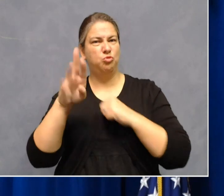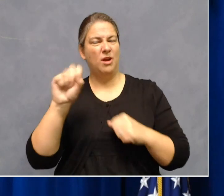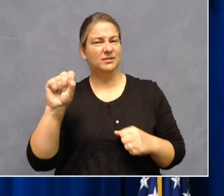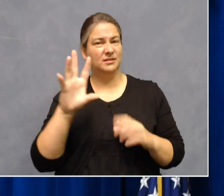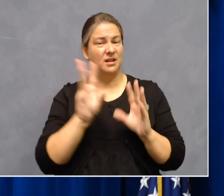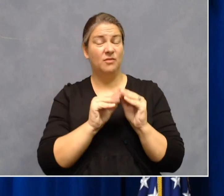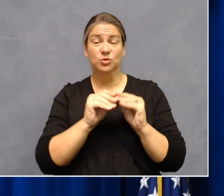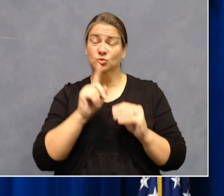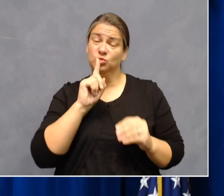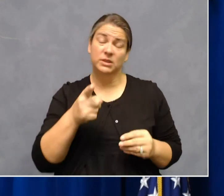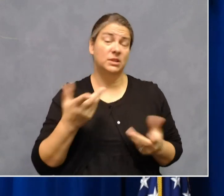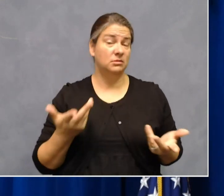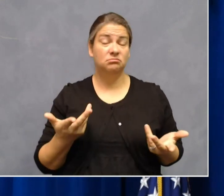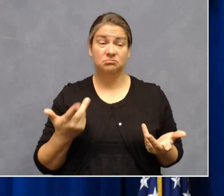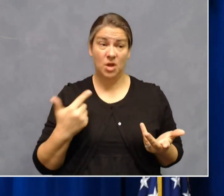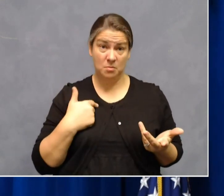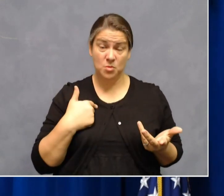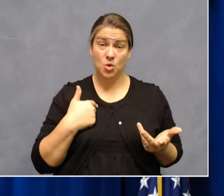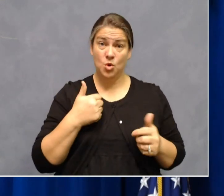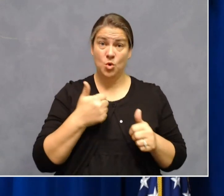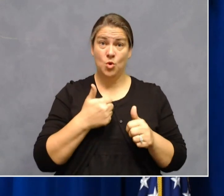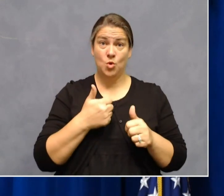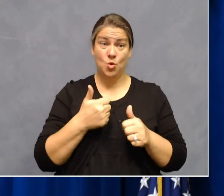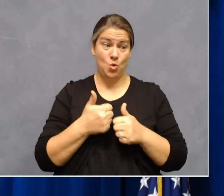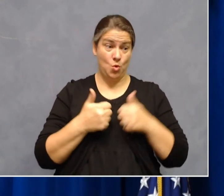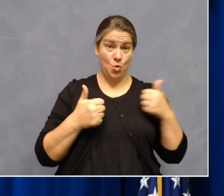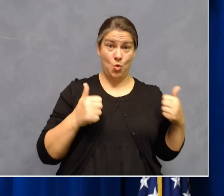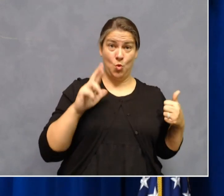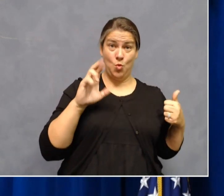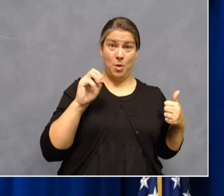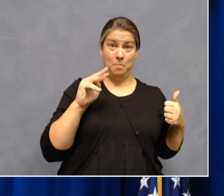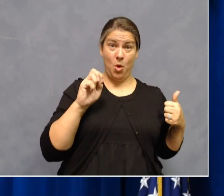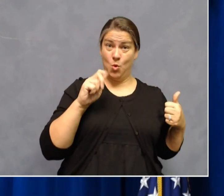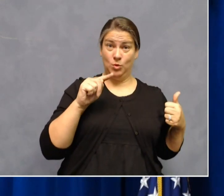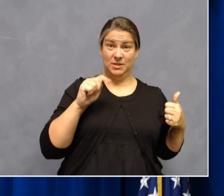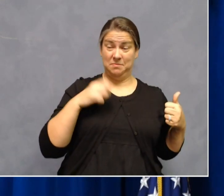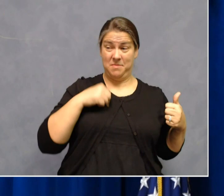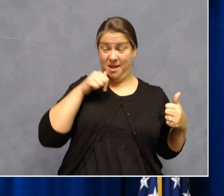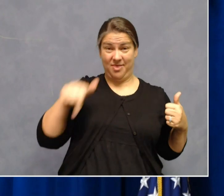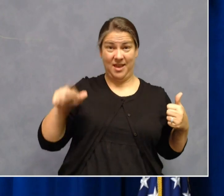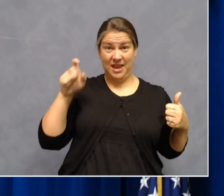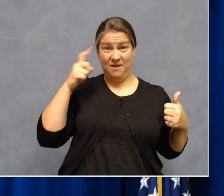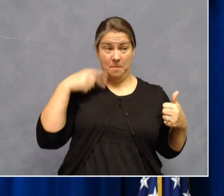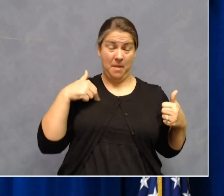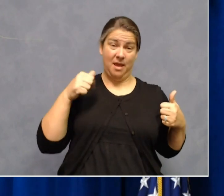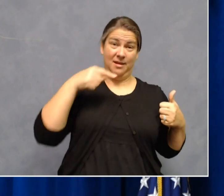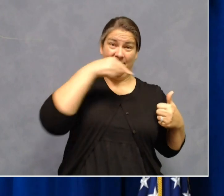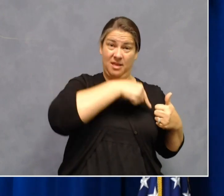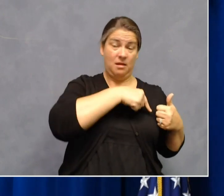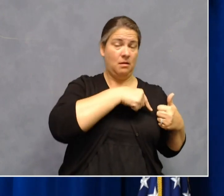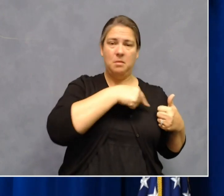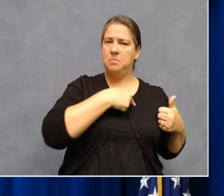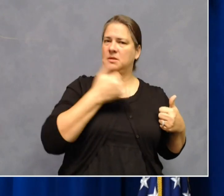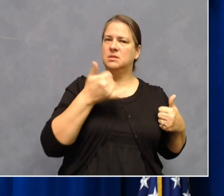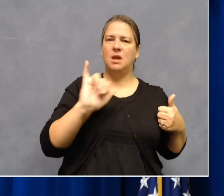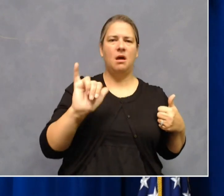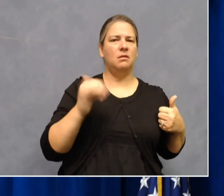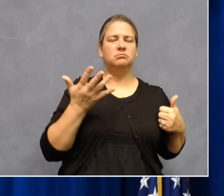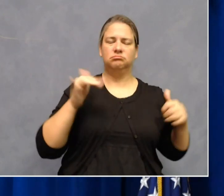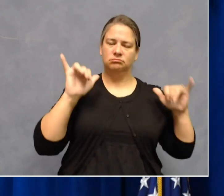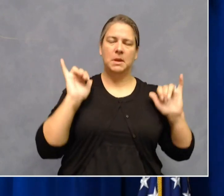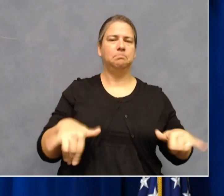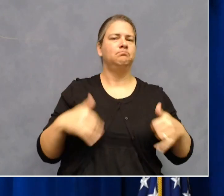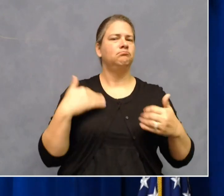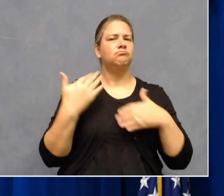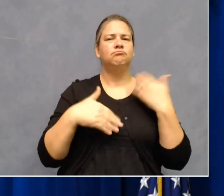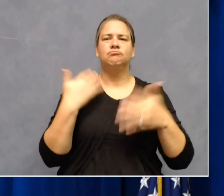as usual. I'm still working full days. Government is still moving just like everybody else. We're just having to adapt a little bit